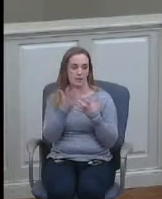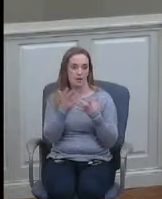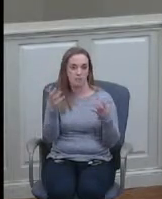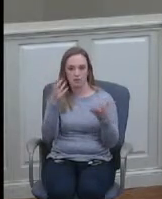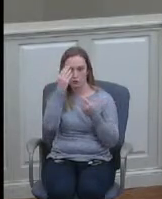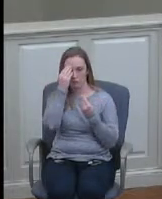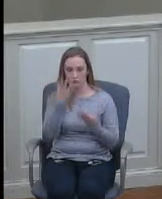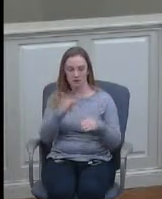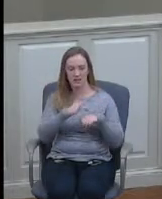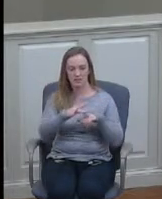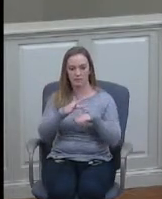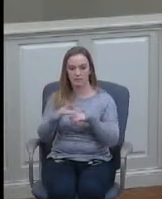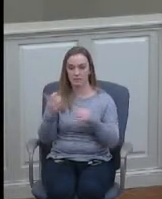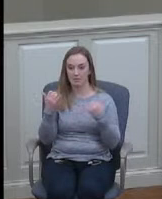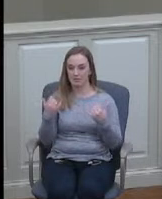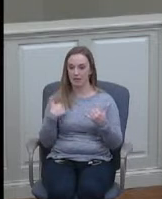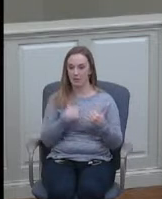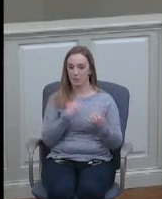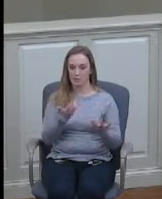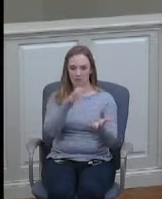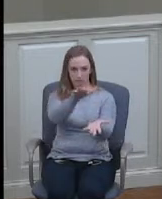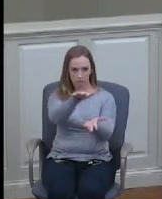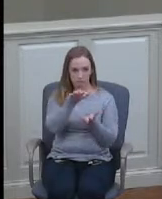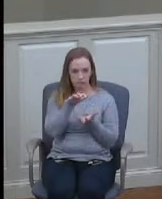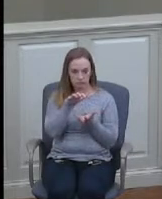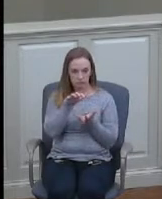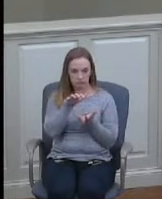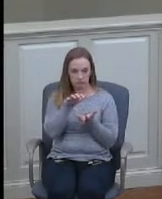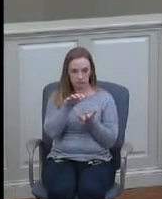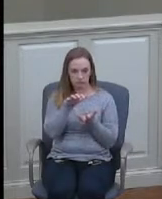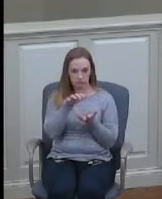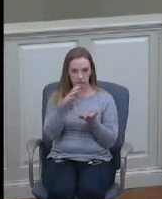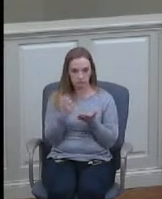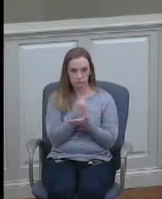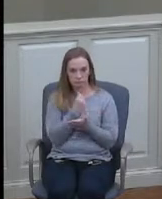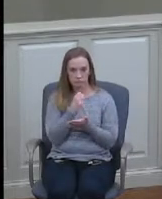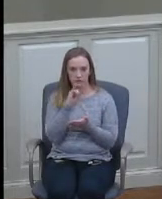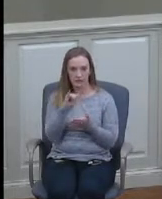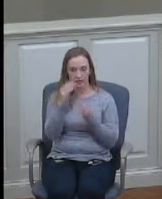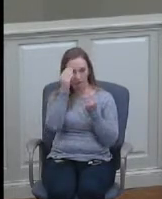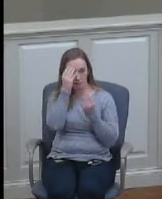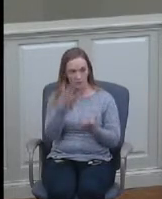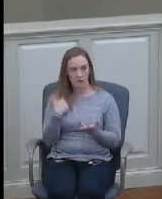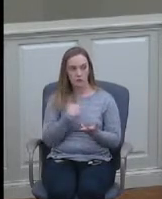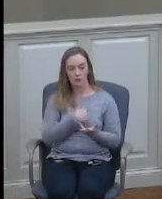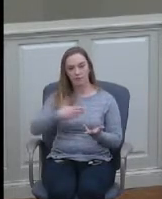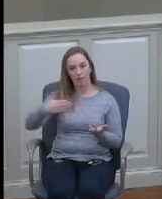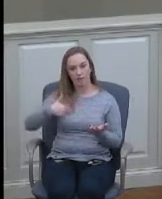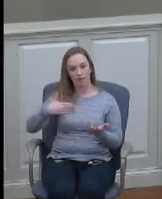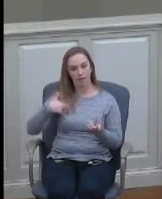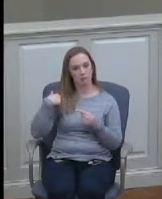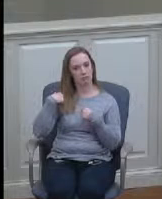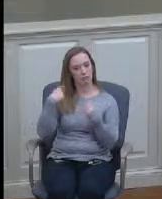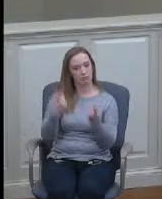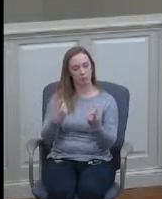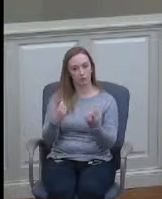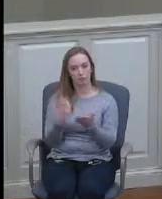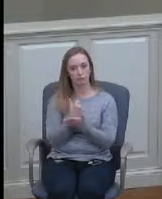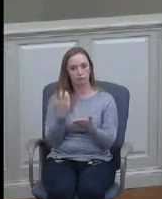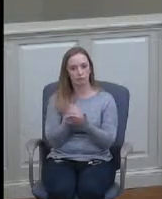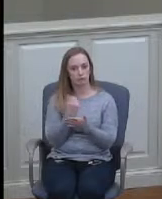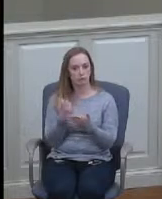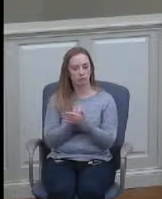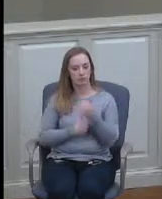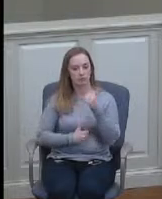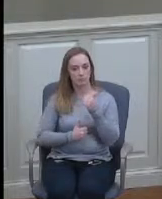just made us want to harness that information, and we haven't been using it to our full capacity. So that's been our goal, is to take more of that